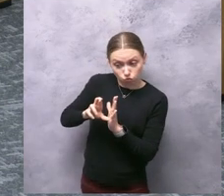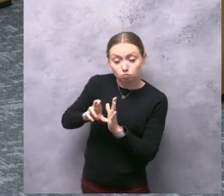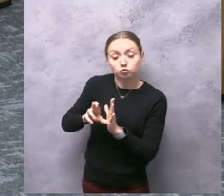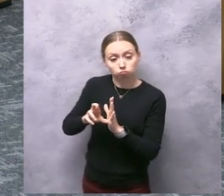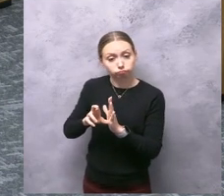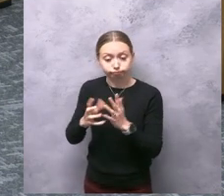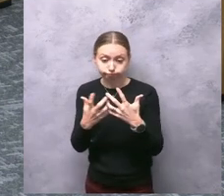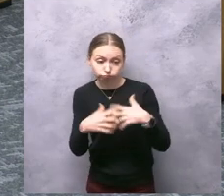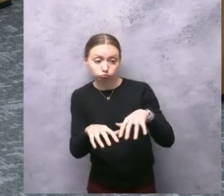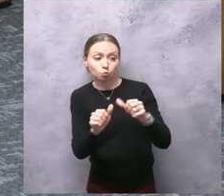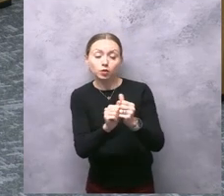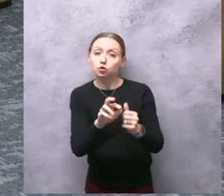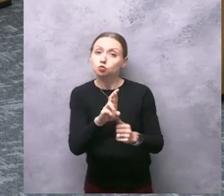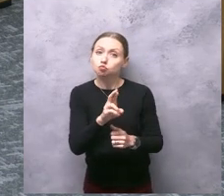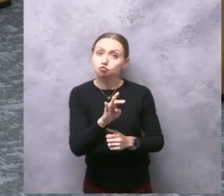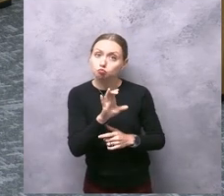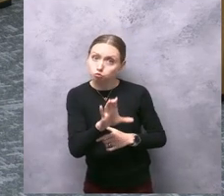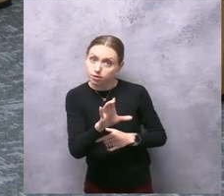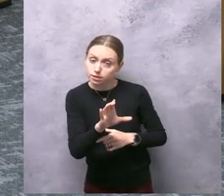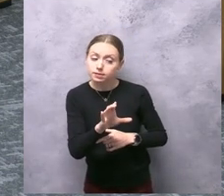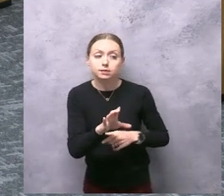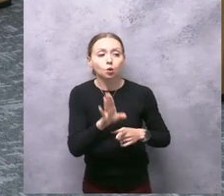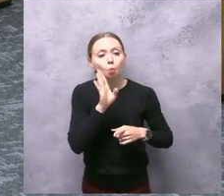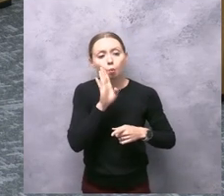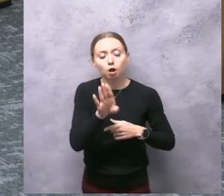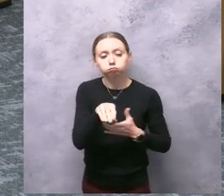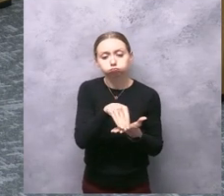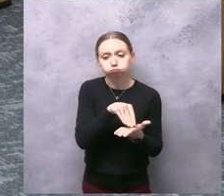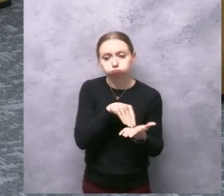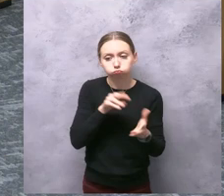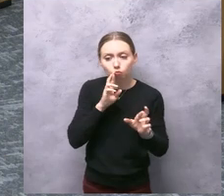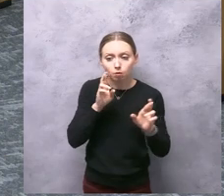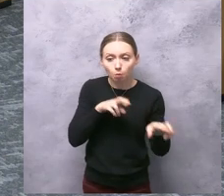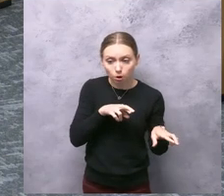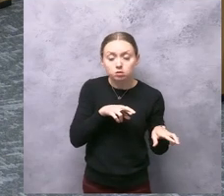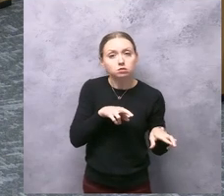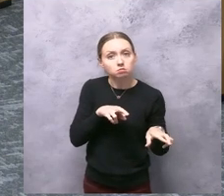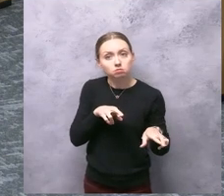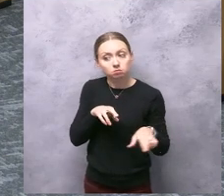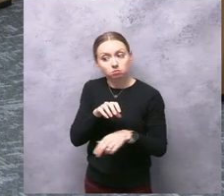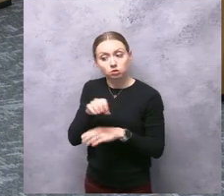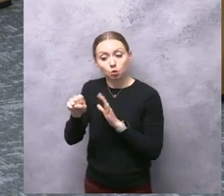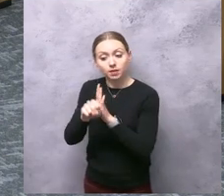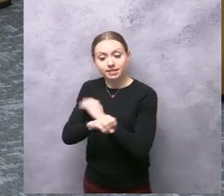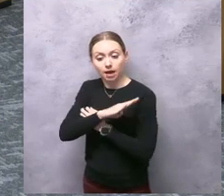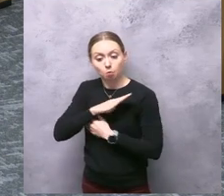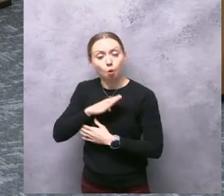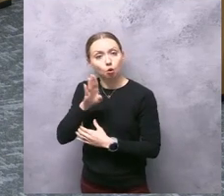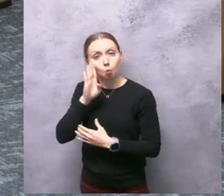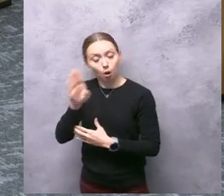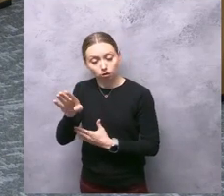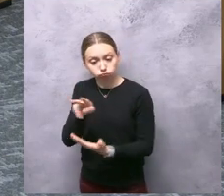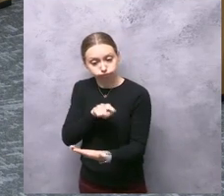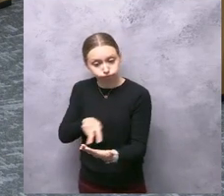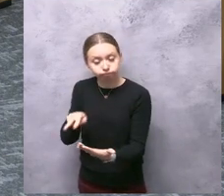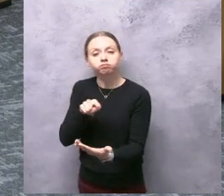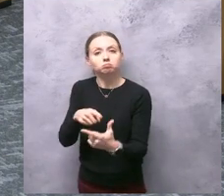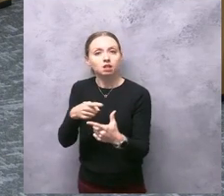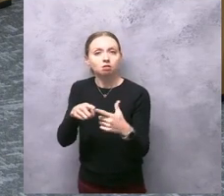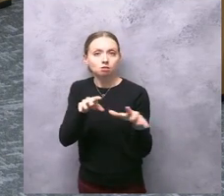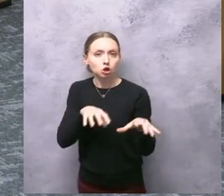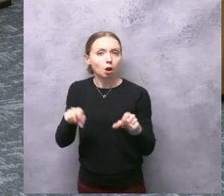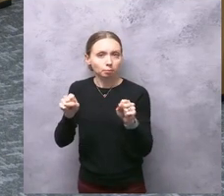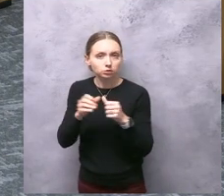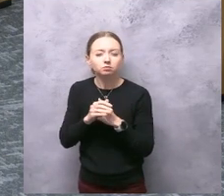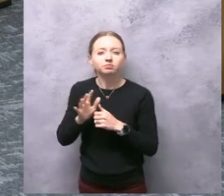generate a bunch of reports that will come back to the state board, and we will adopt those materials. The difference now with 1605 versus